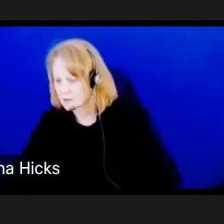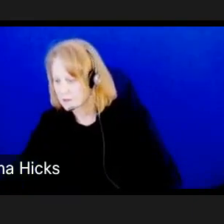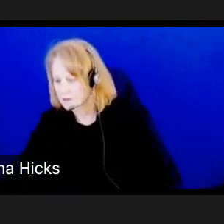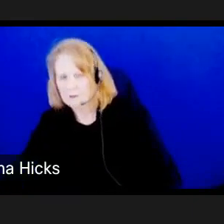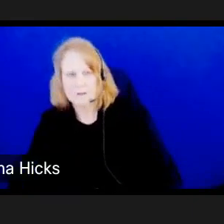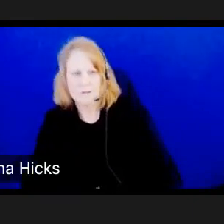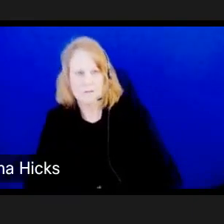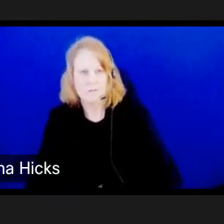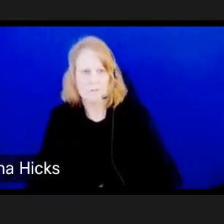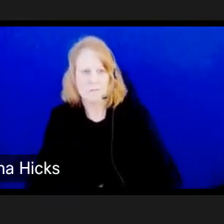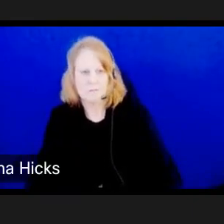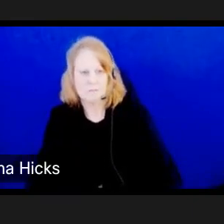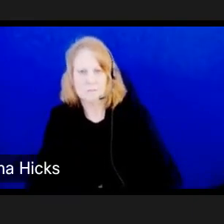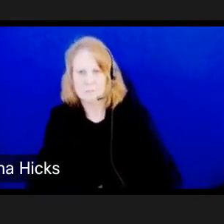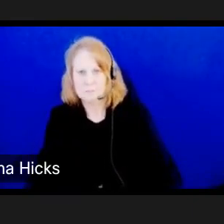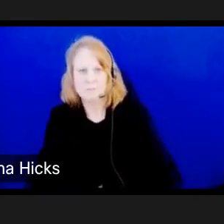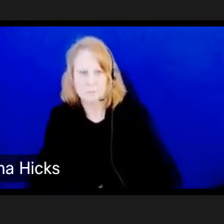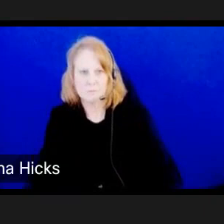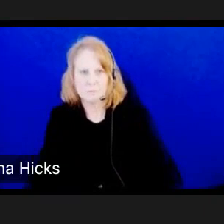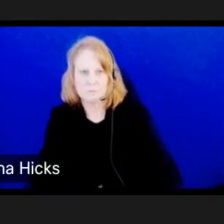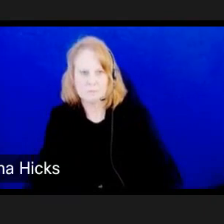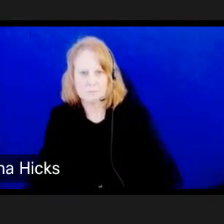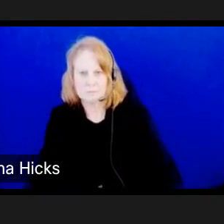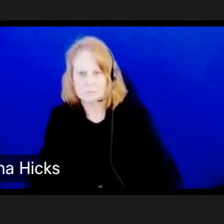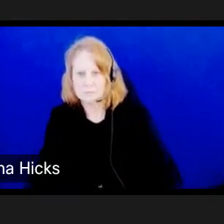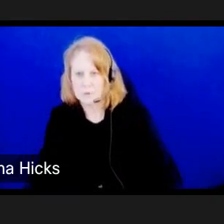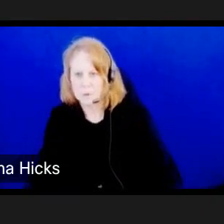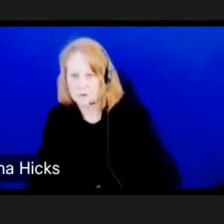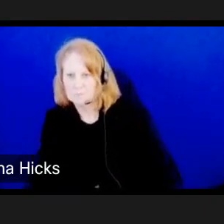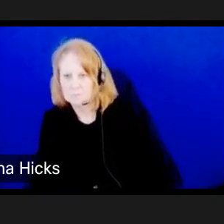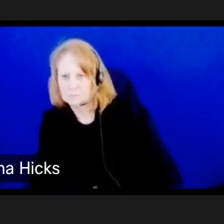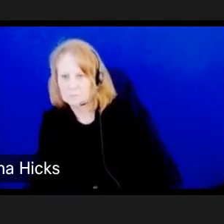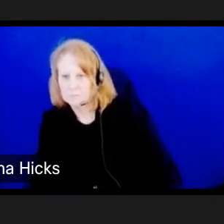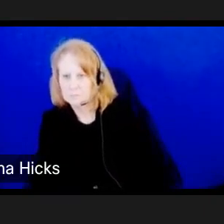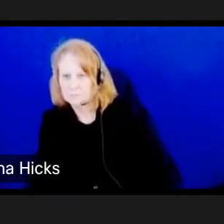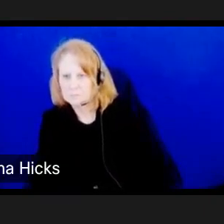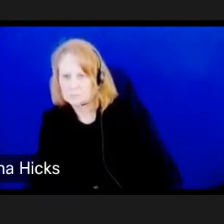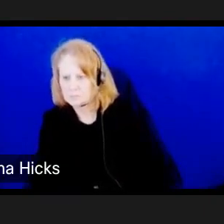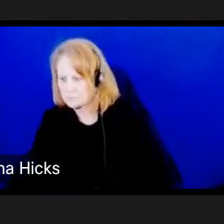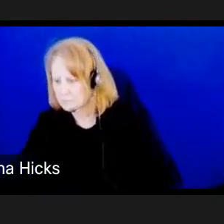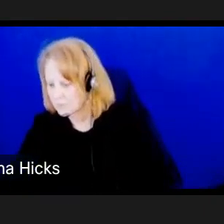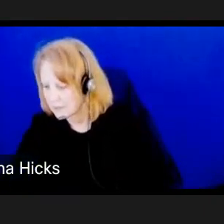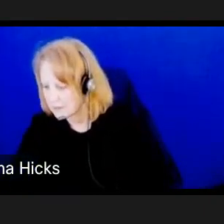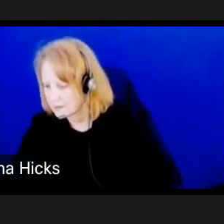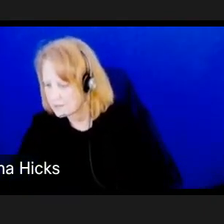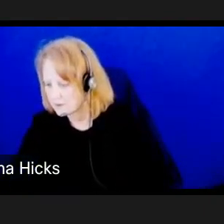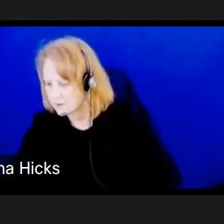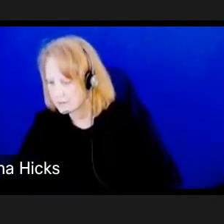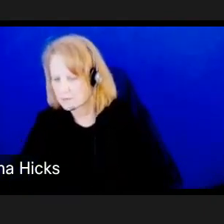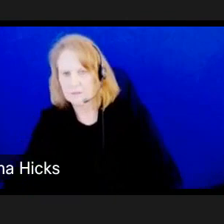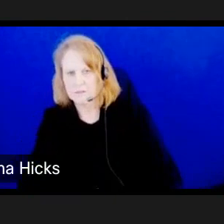Okay. All right. Well, continue to look at that. Patrice, you may need to come back